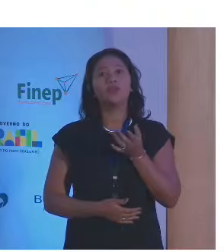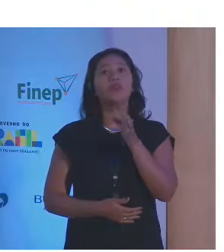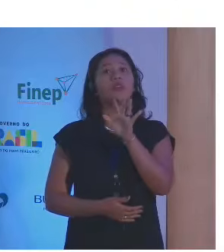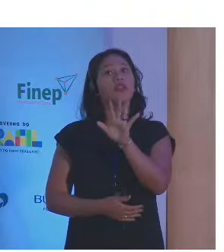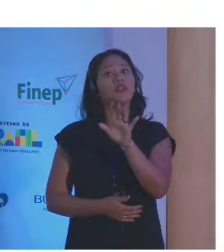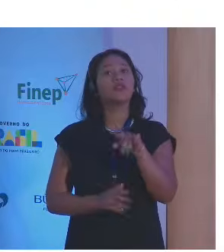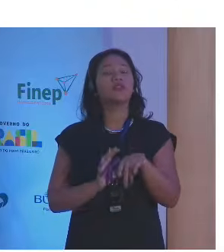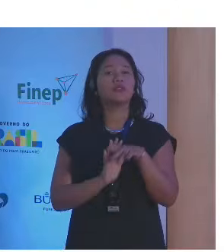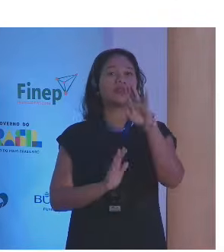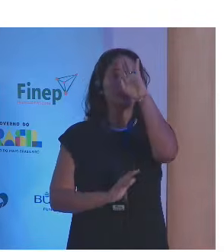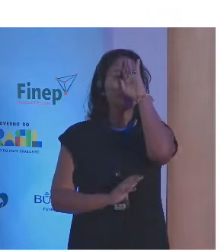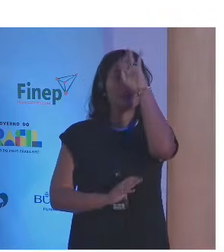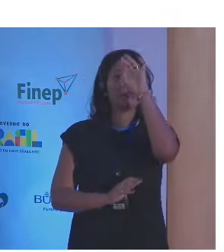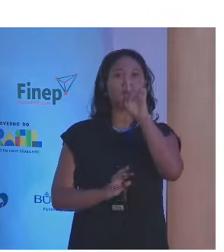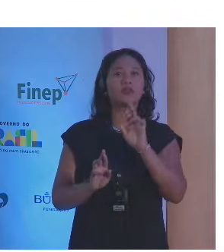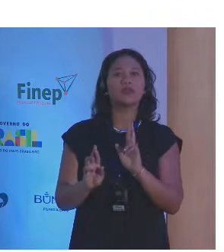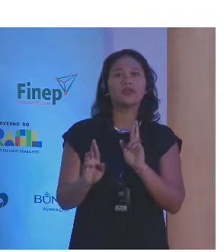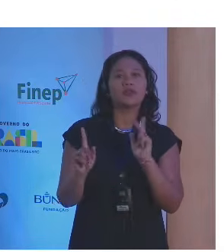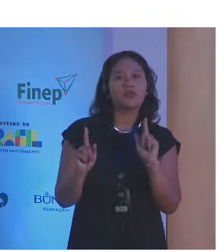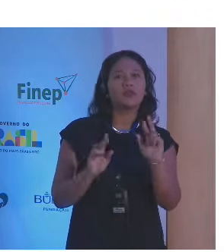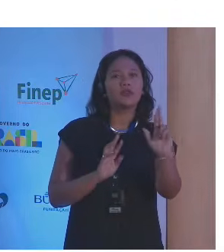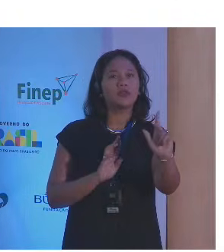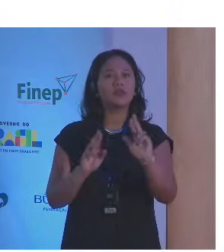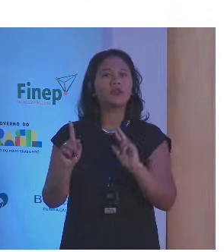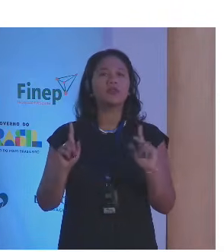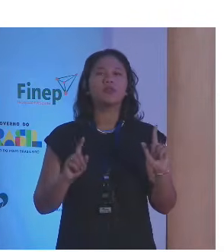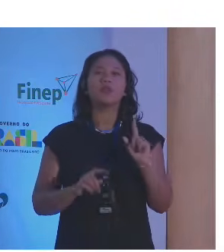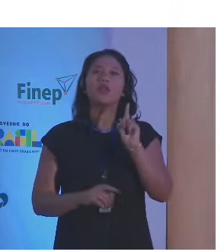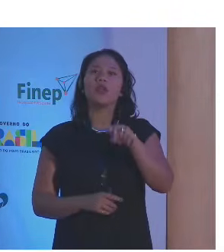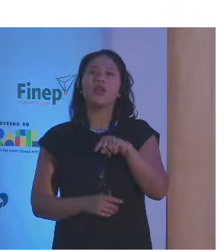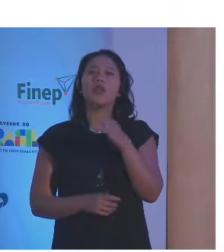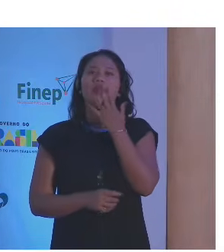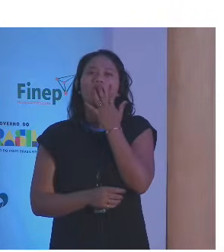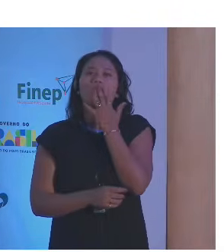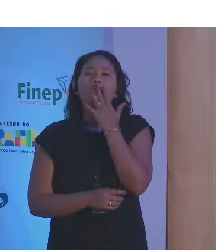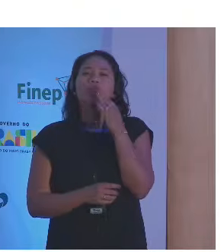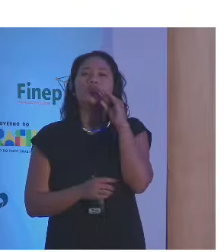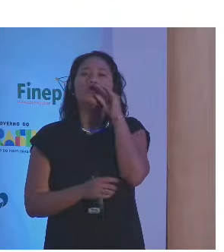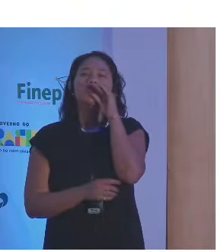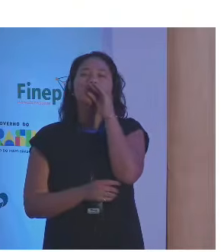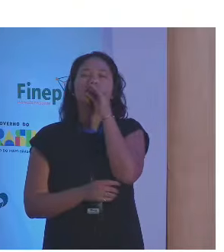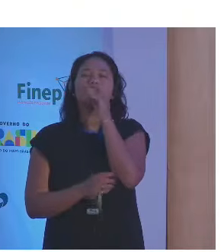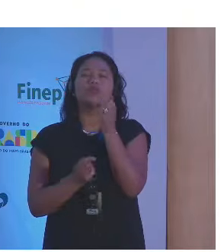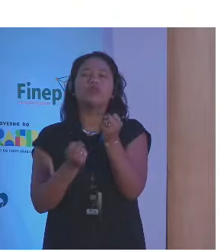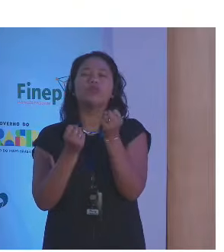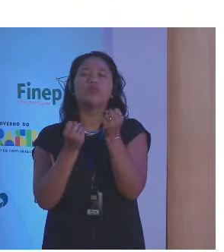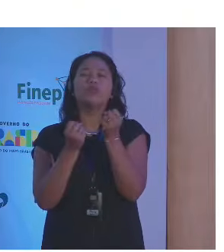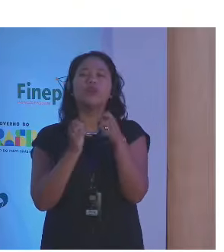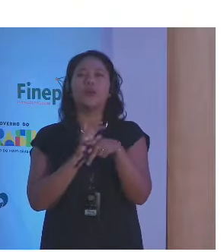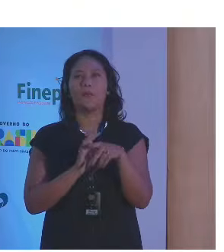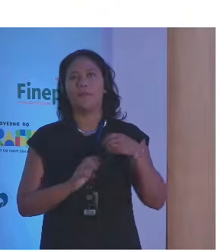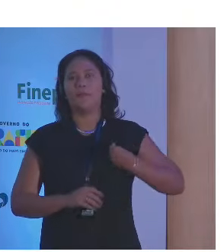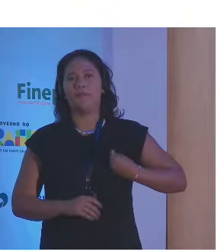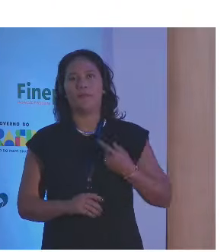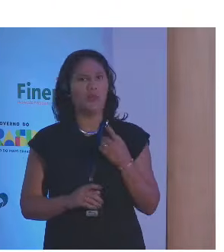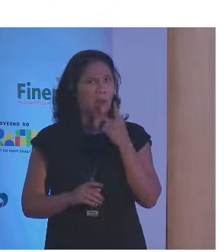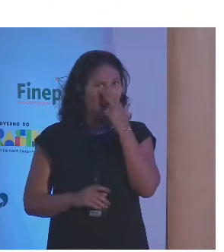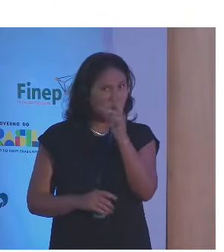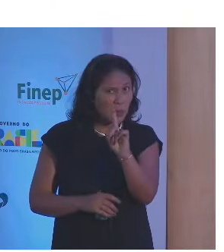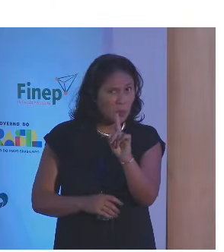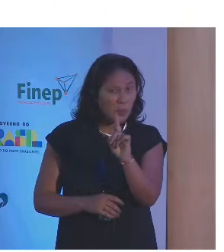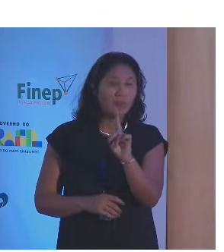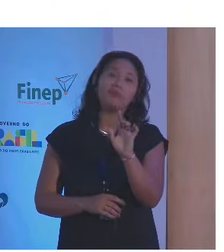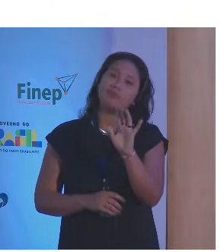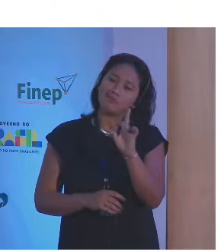is that there's been a heating, and this heating is 1.3 degrees Celsius. Doesn't sound like much, but it is